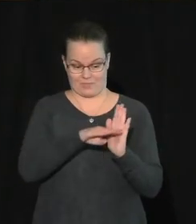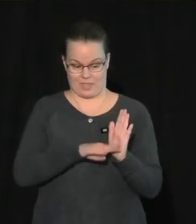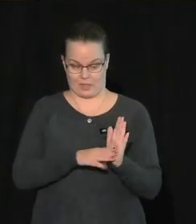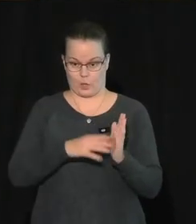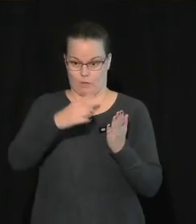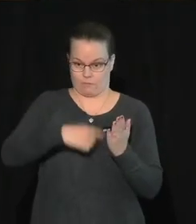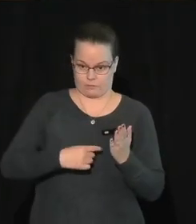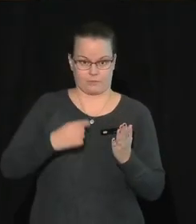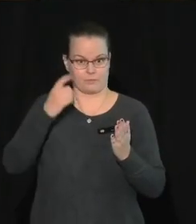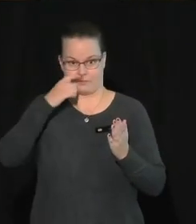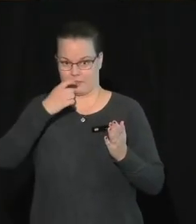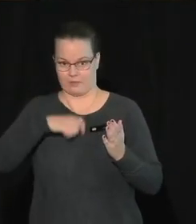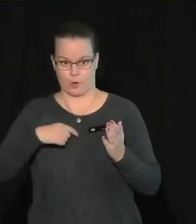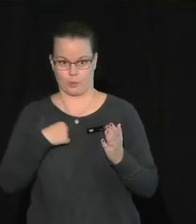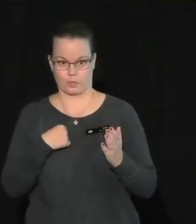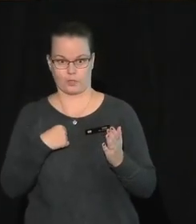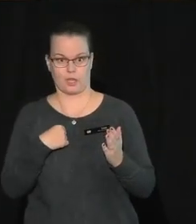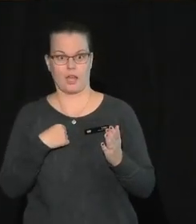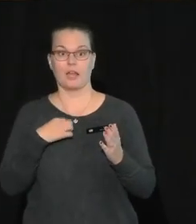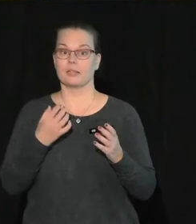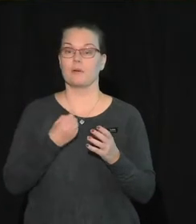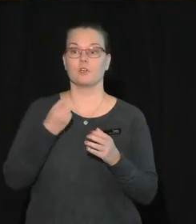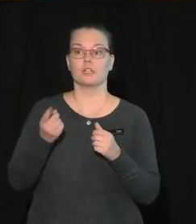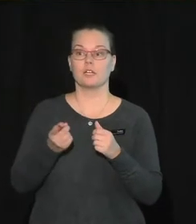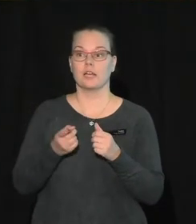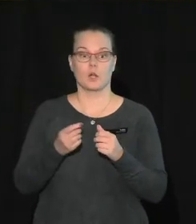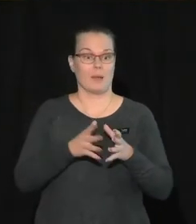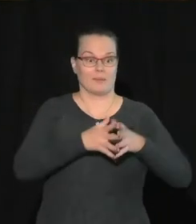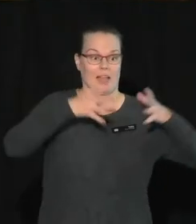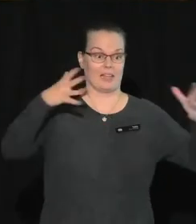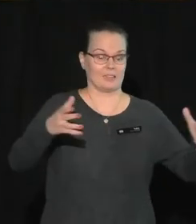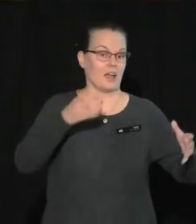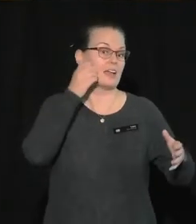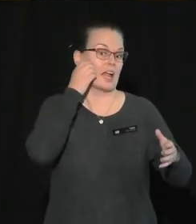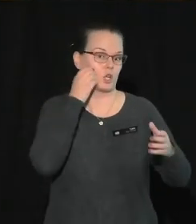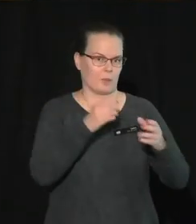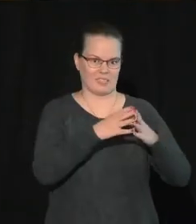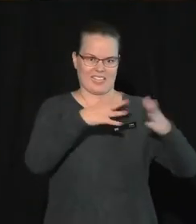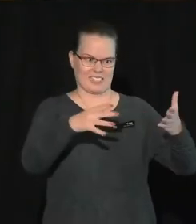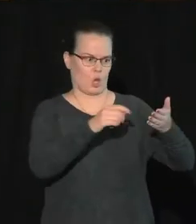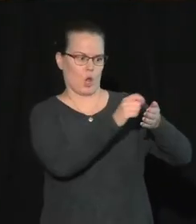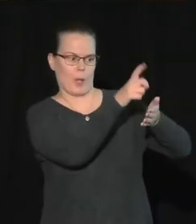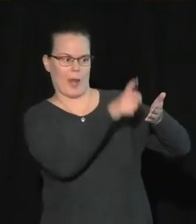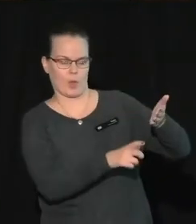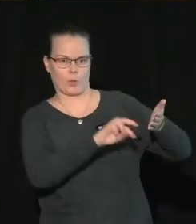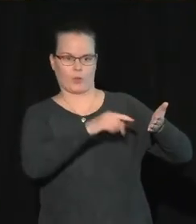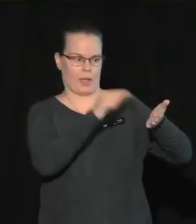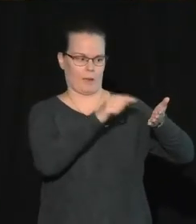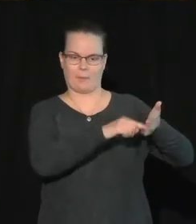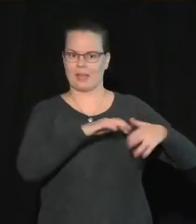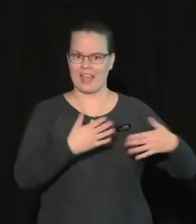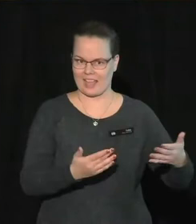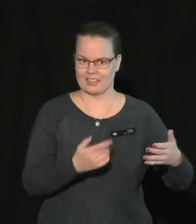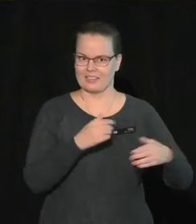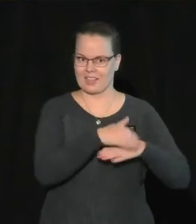does not require to start making phones with big displays or big buttons, because that